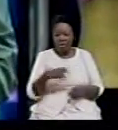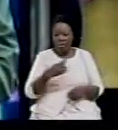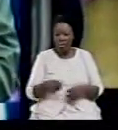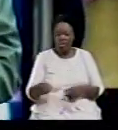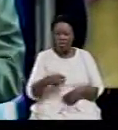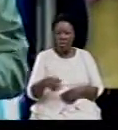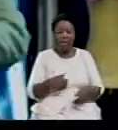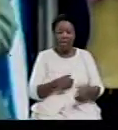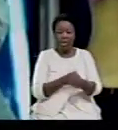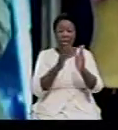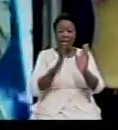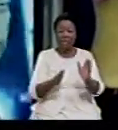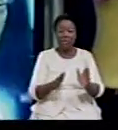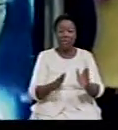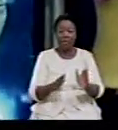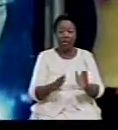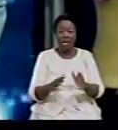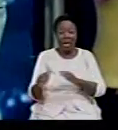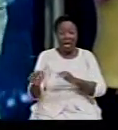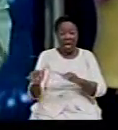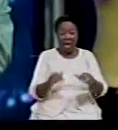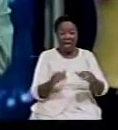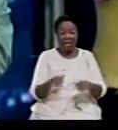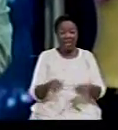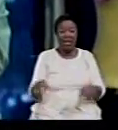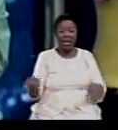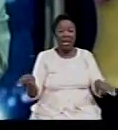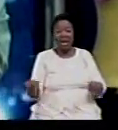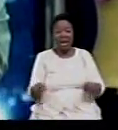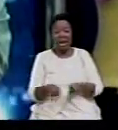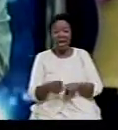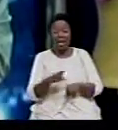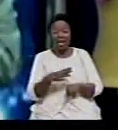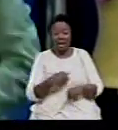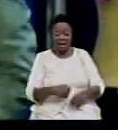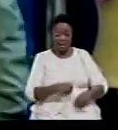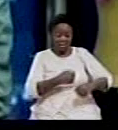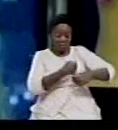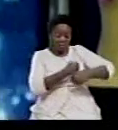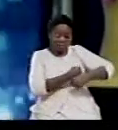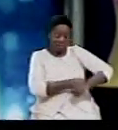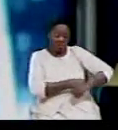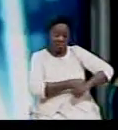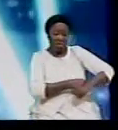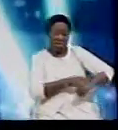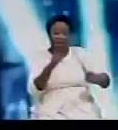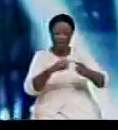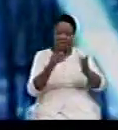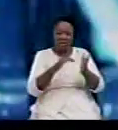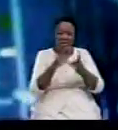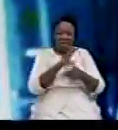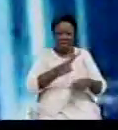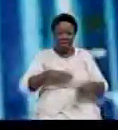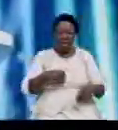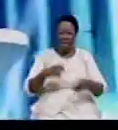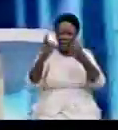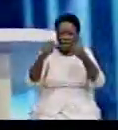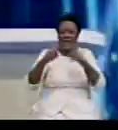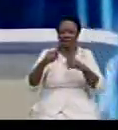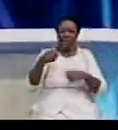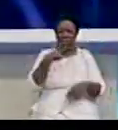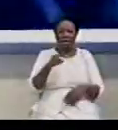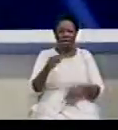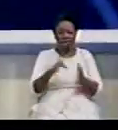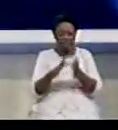acted like a protective bodyguard. And they came to tell Jesus,